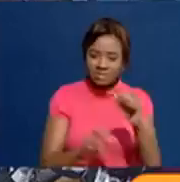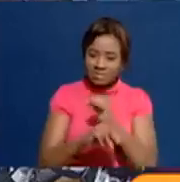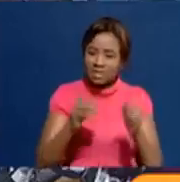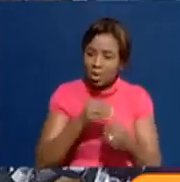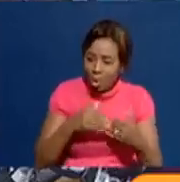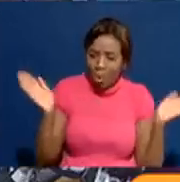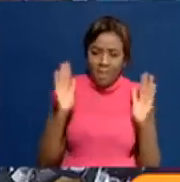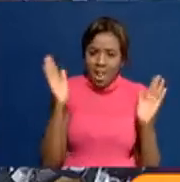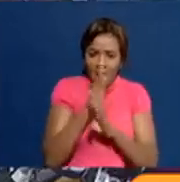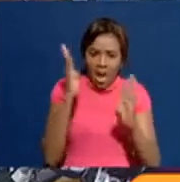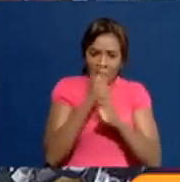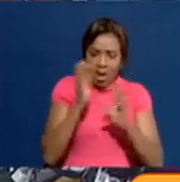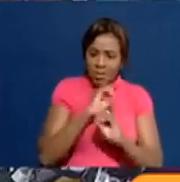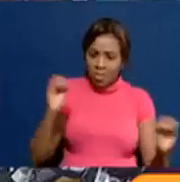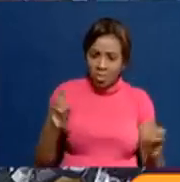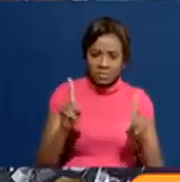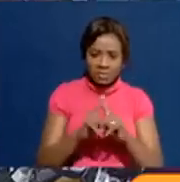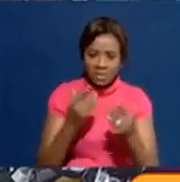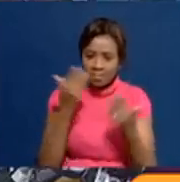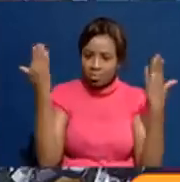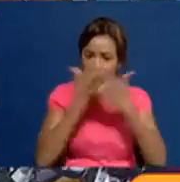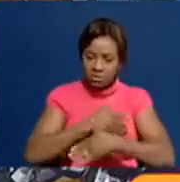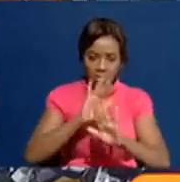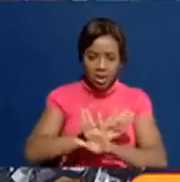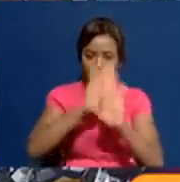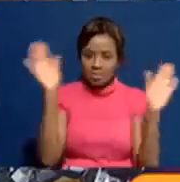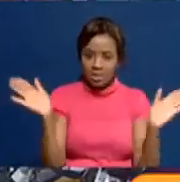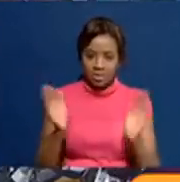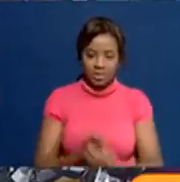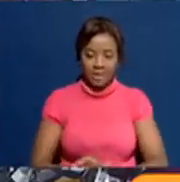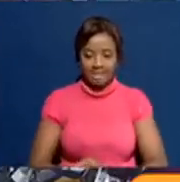daylight and even at night. Marianne Nyambura, Citizen TV, Nakuru.